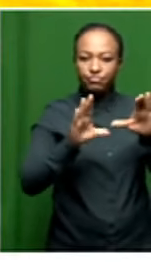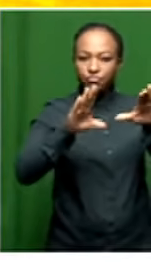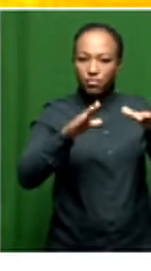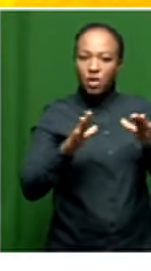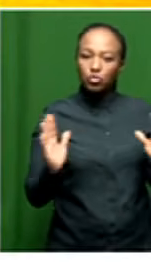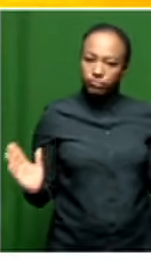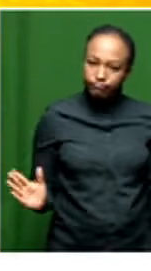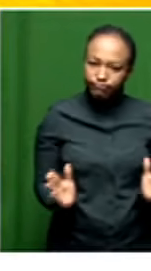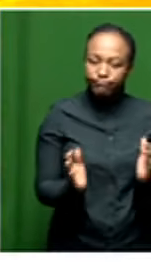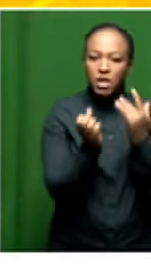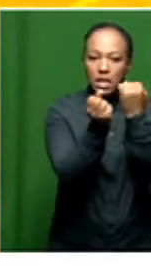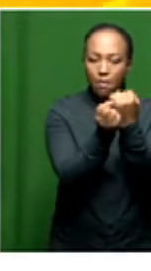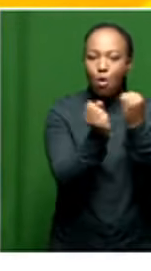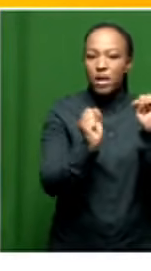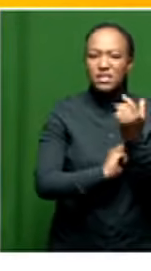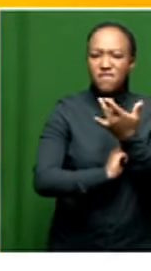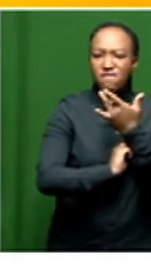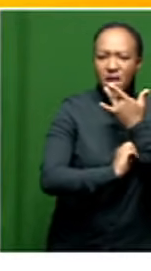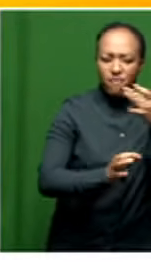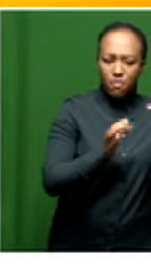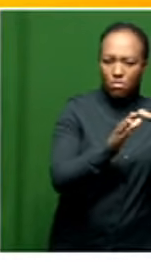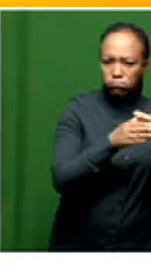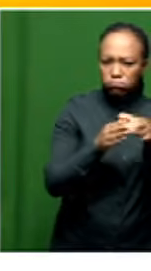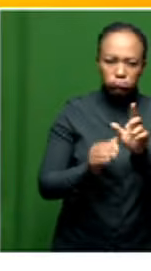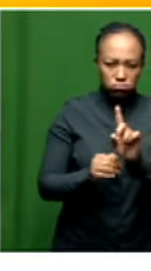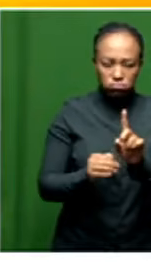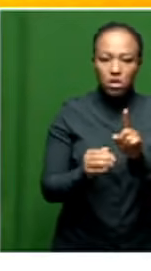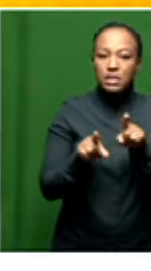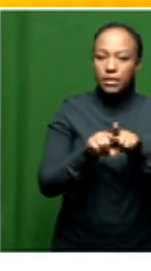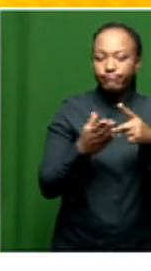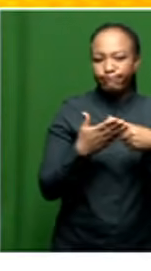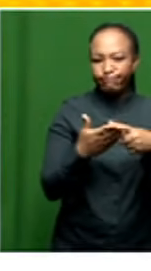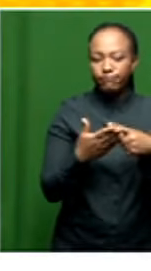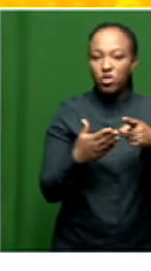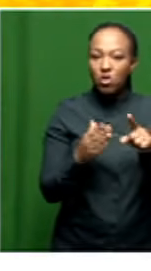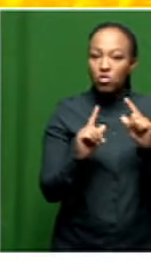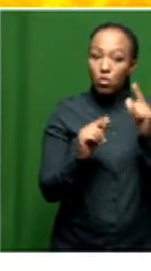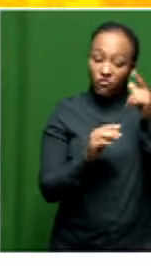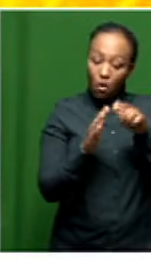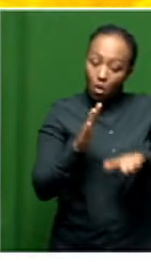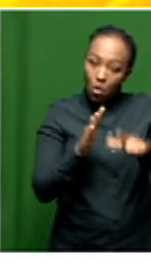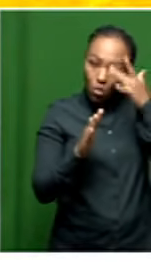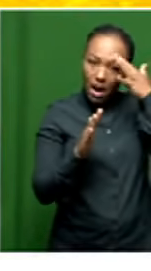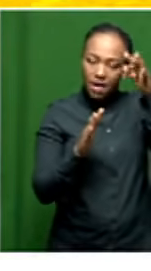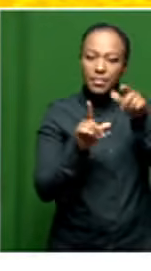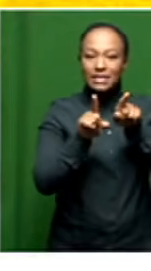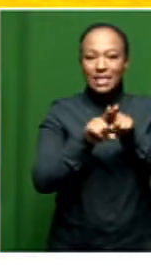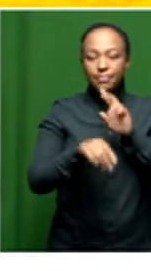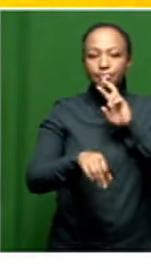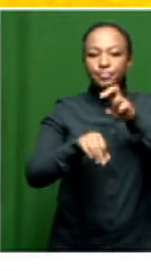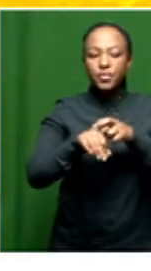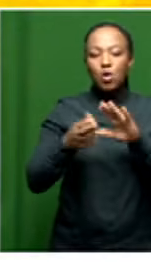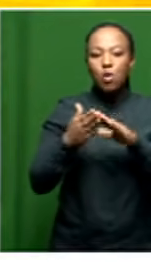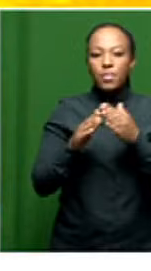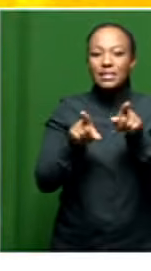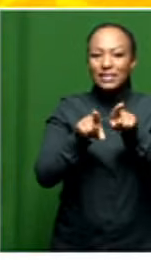in a non-partisan way, as well as to discuss how to strengthen local government and address basic needs of communities